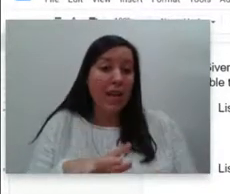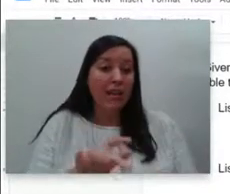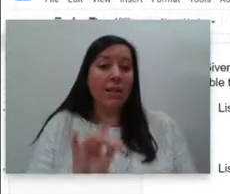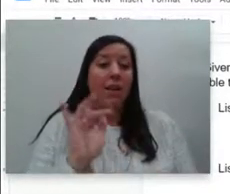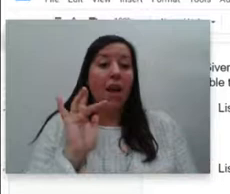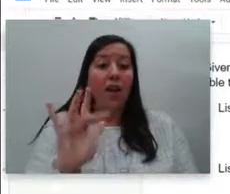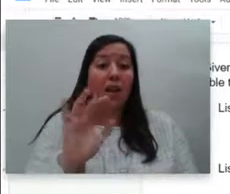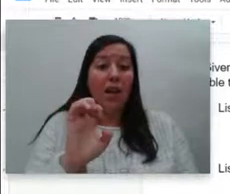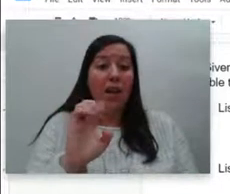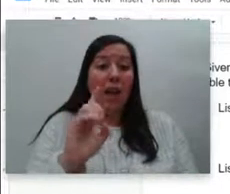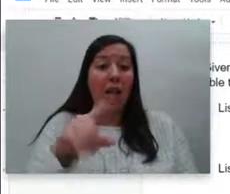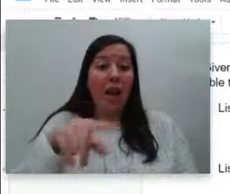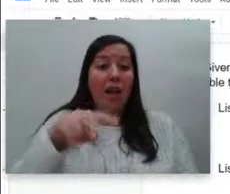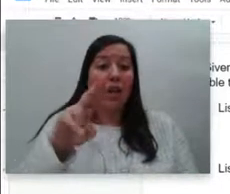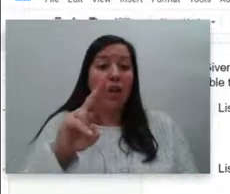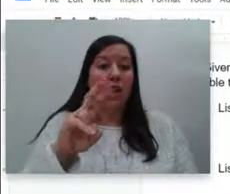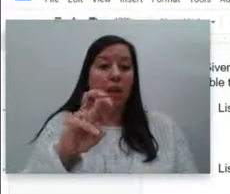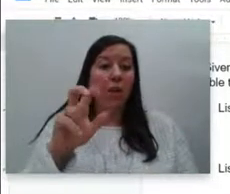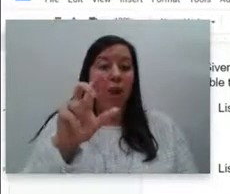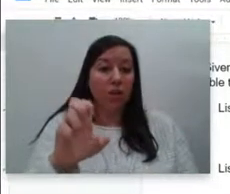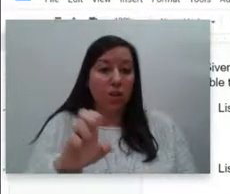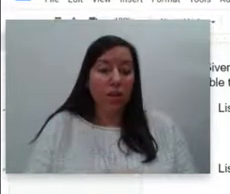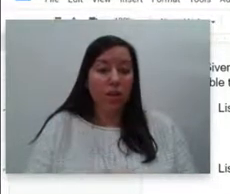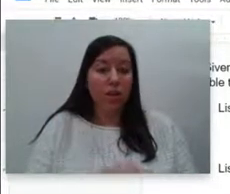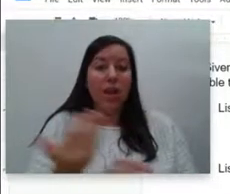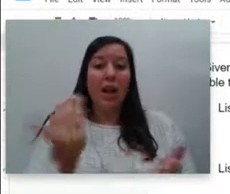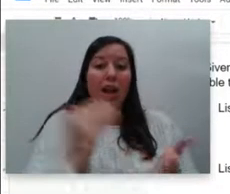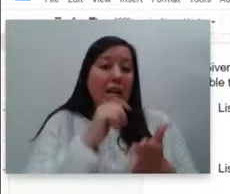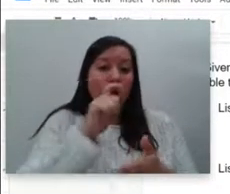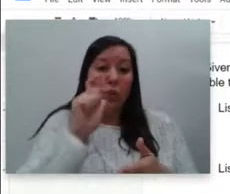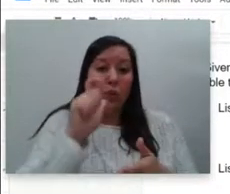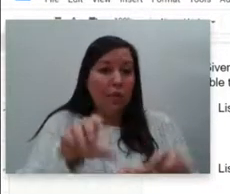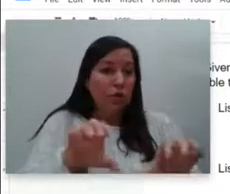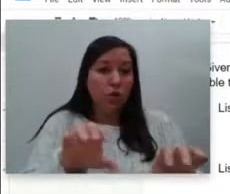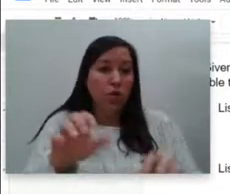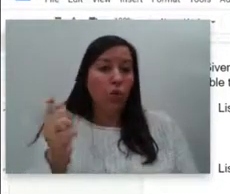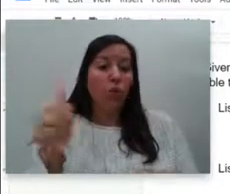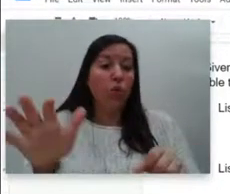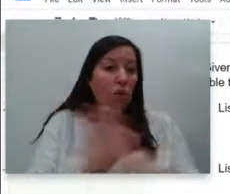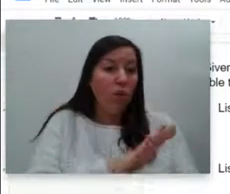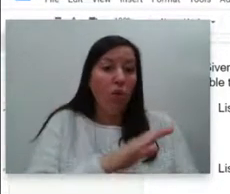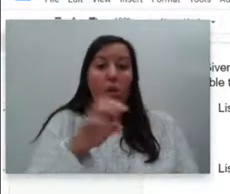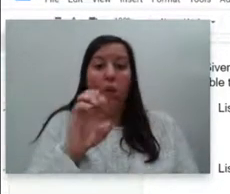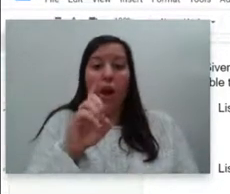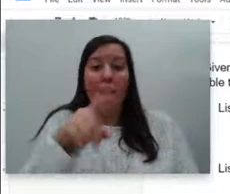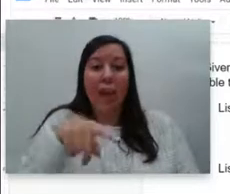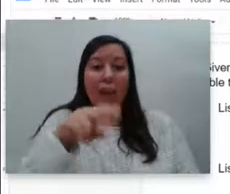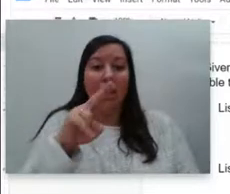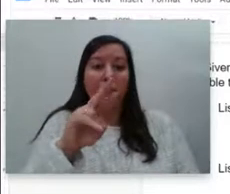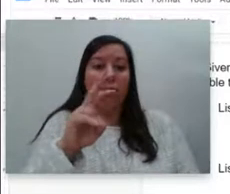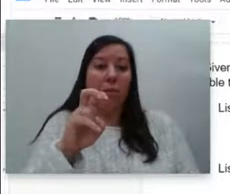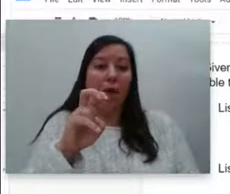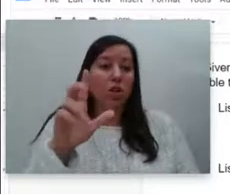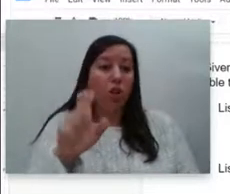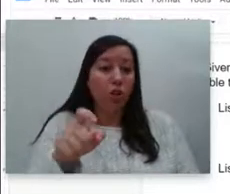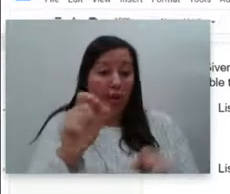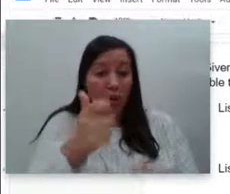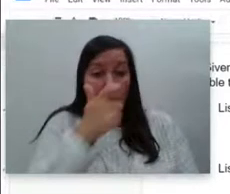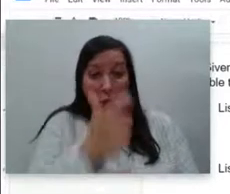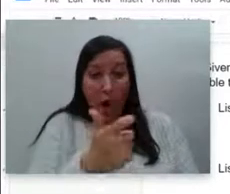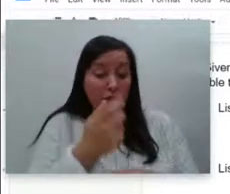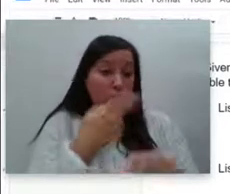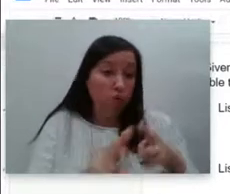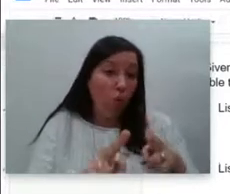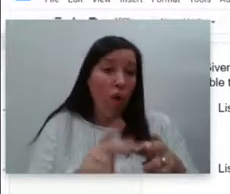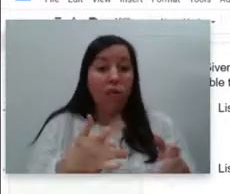Ed puzzle. You don't have to do the entire Ed puzzle. You can watch it for a little bit of time until you